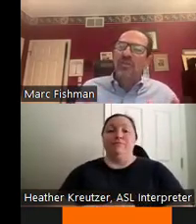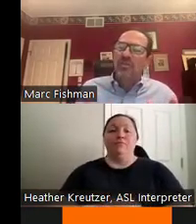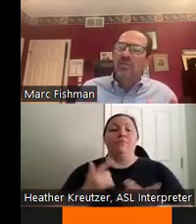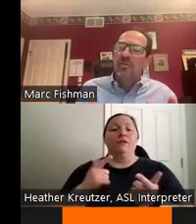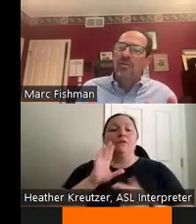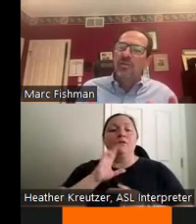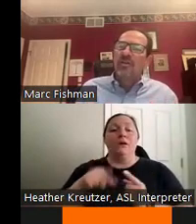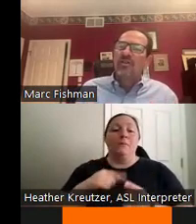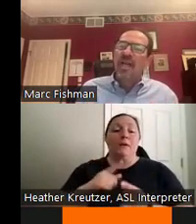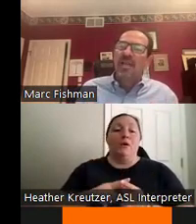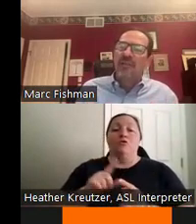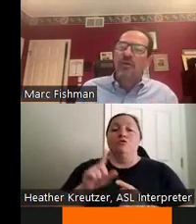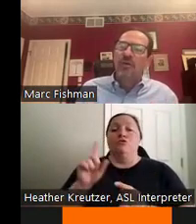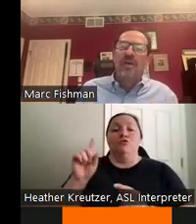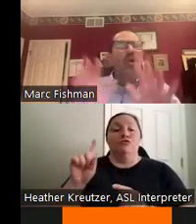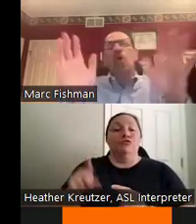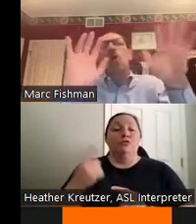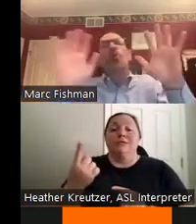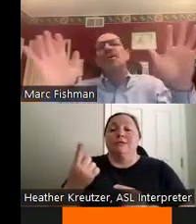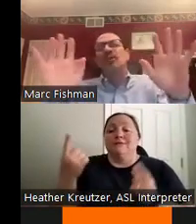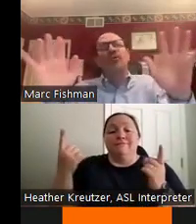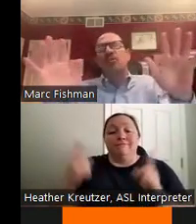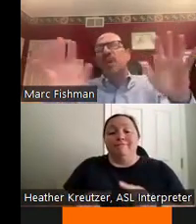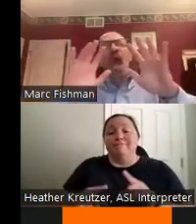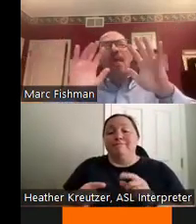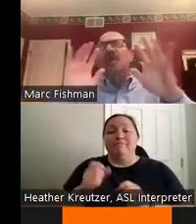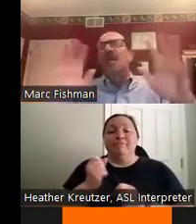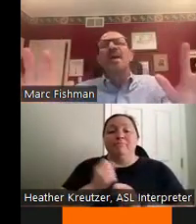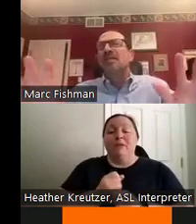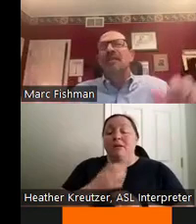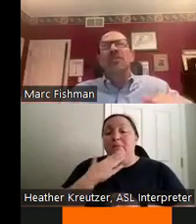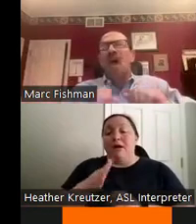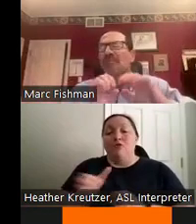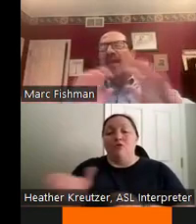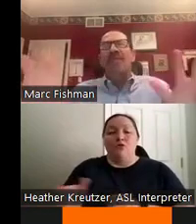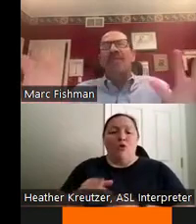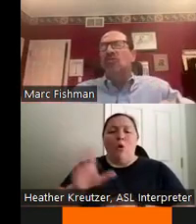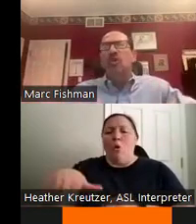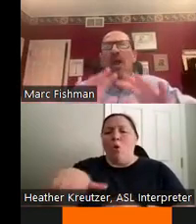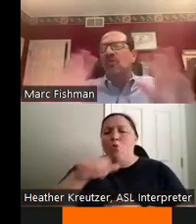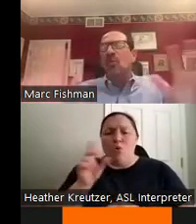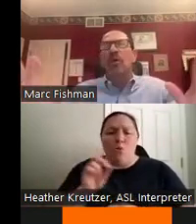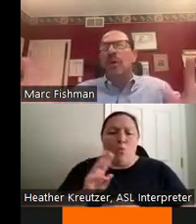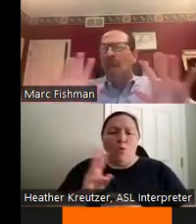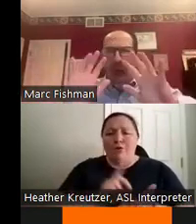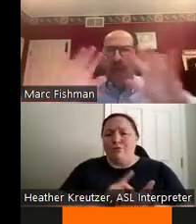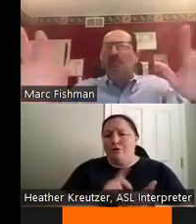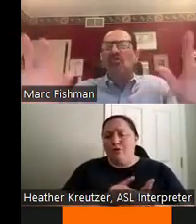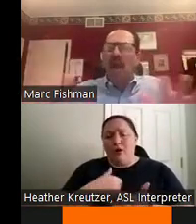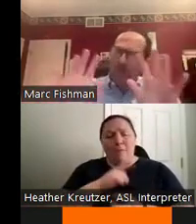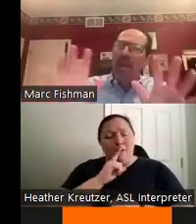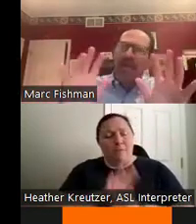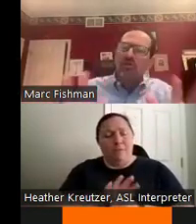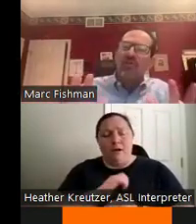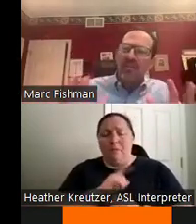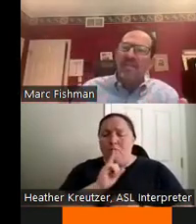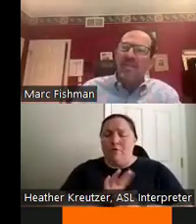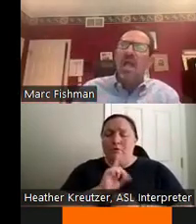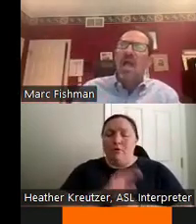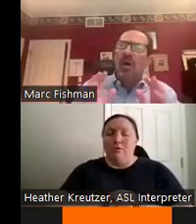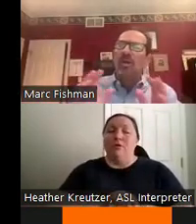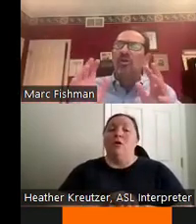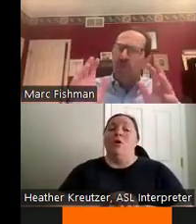just in case things take a left turn or right turn. Oh, don't worry, Dr. Fishman. I'm committed to this. I've got this. You don't have to worry. I'm on track. Okay,